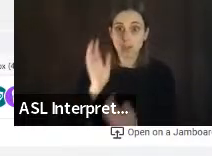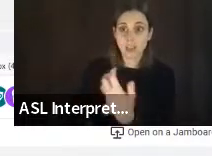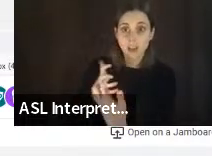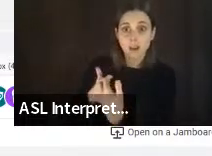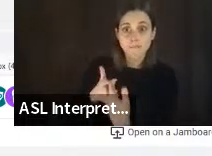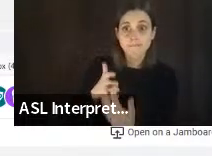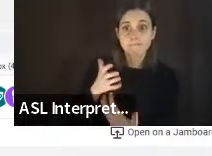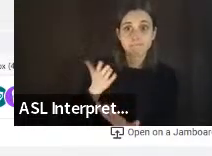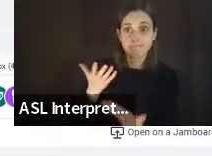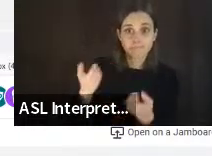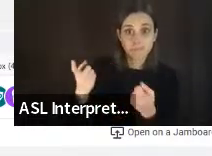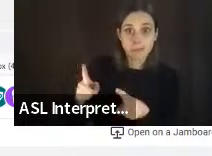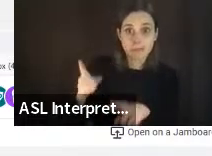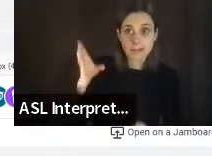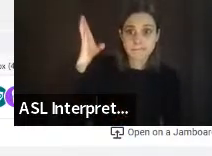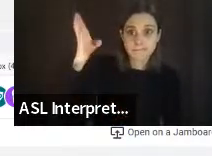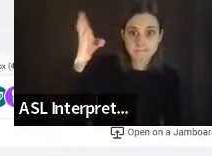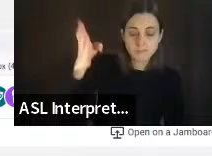what